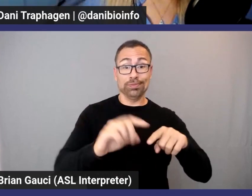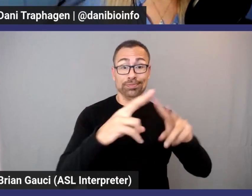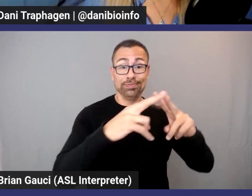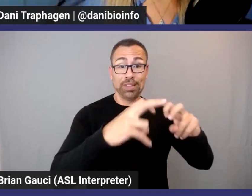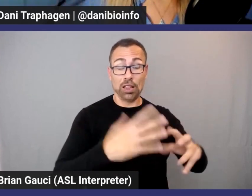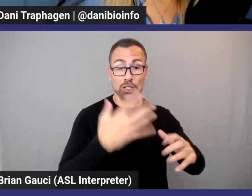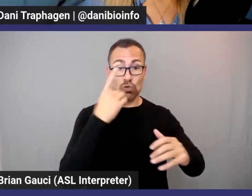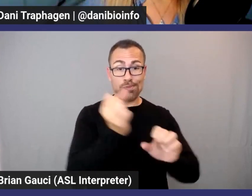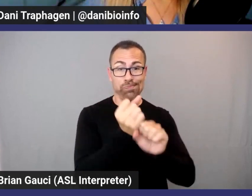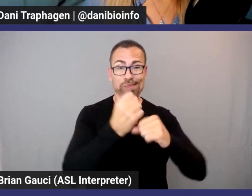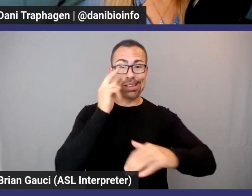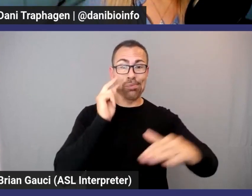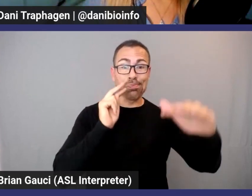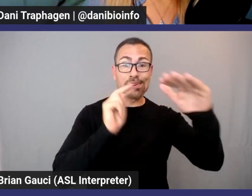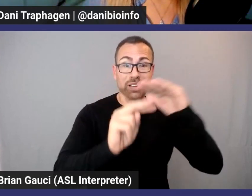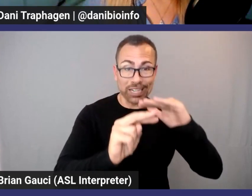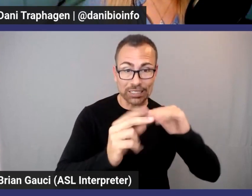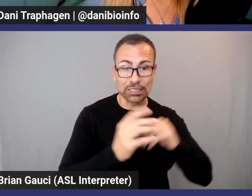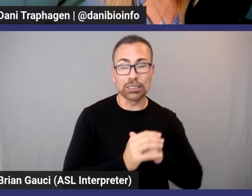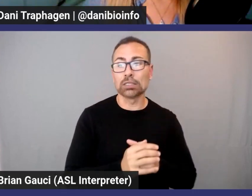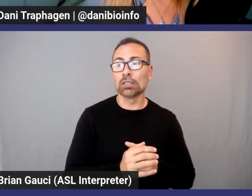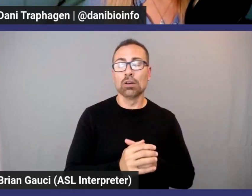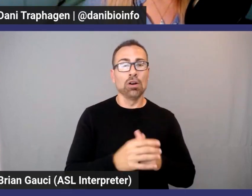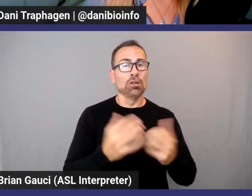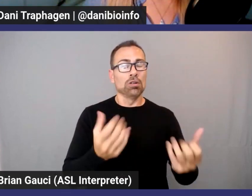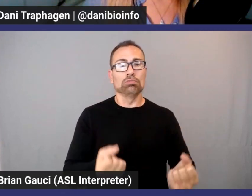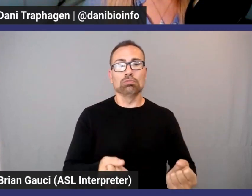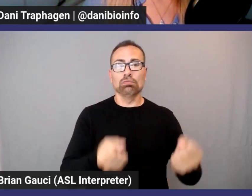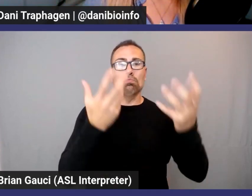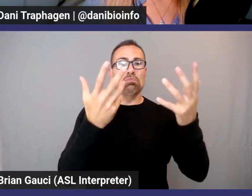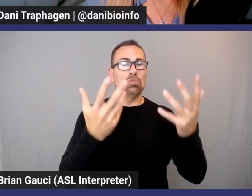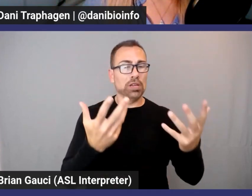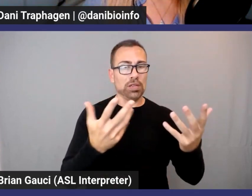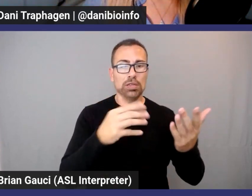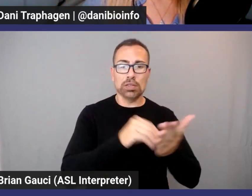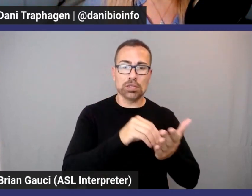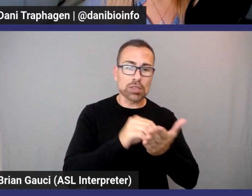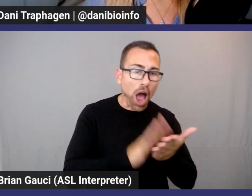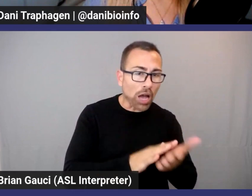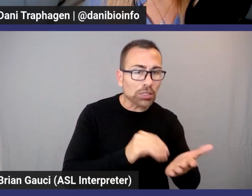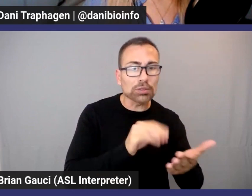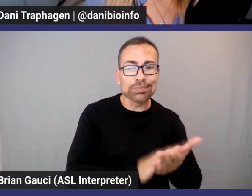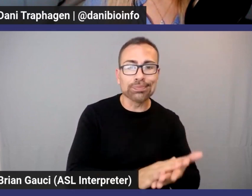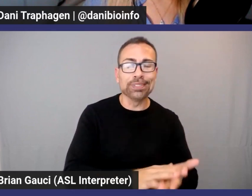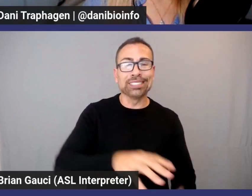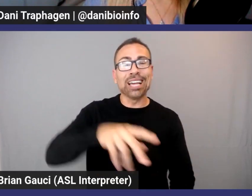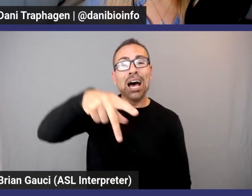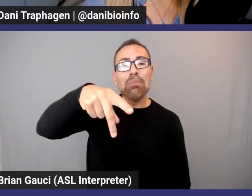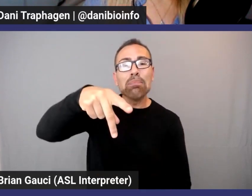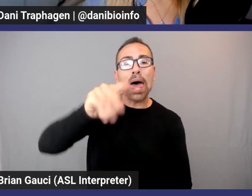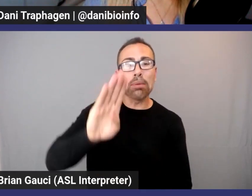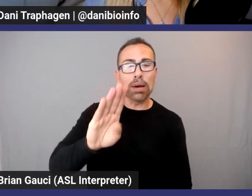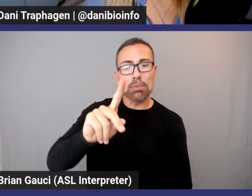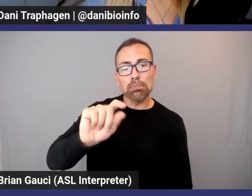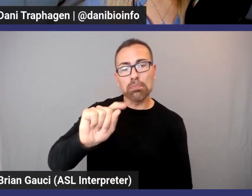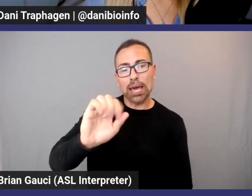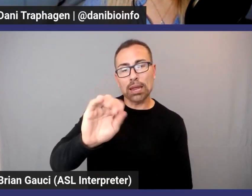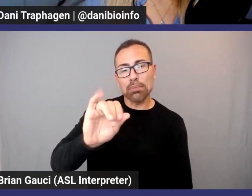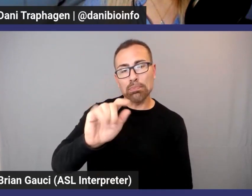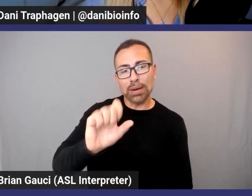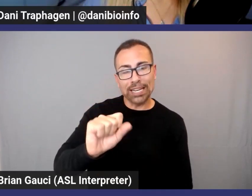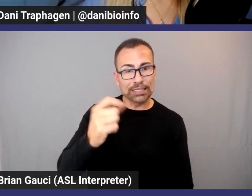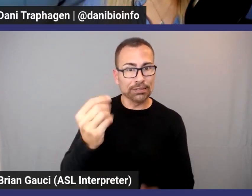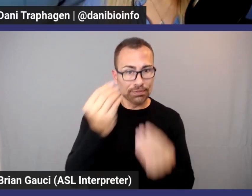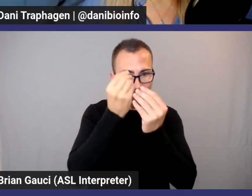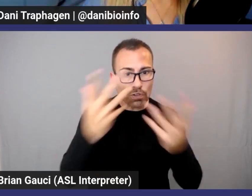generate insights on thousands and thousands of documents, petabytes of data. And in order for business analysts to be